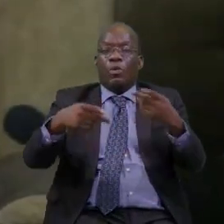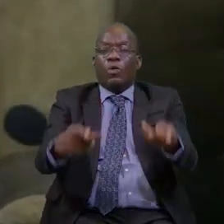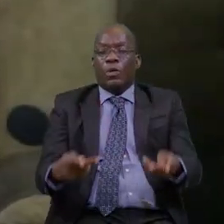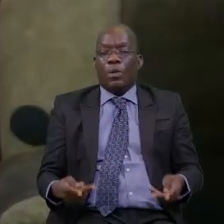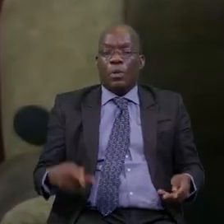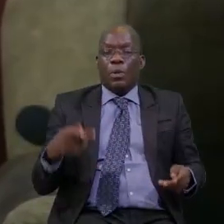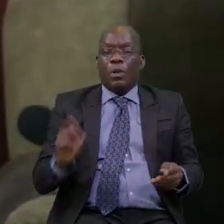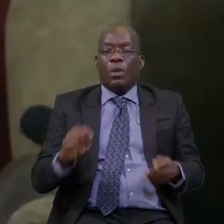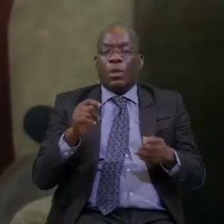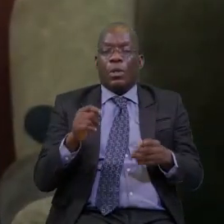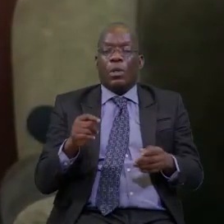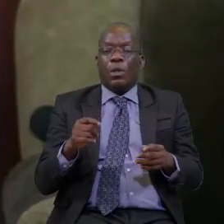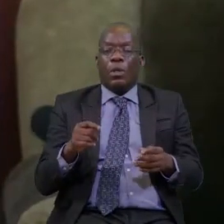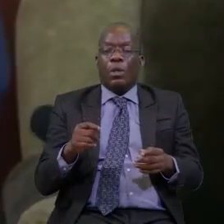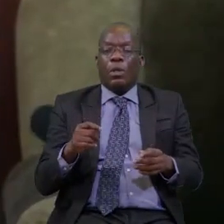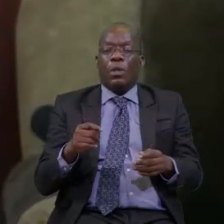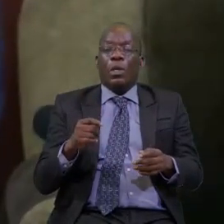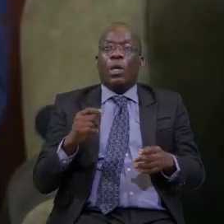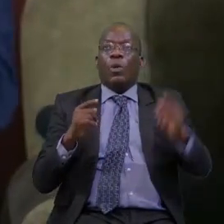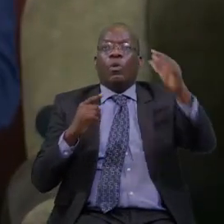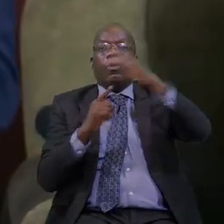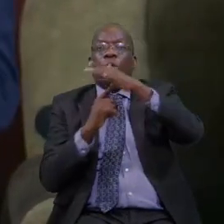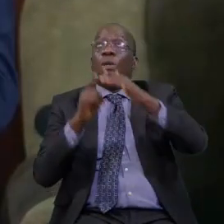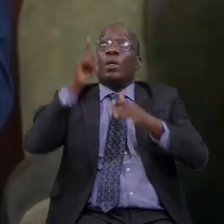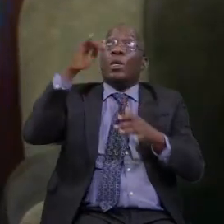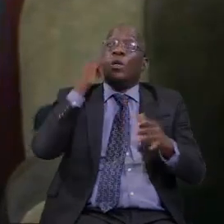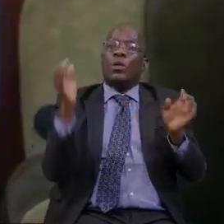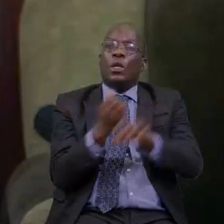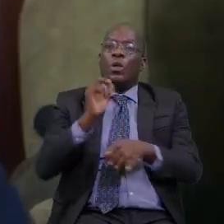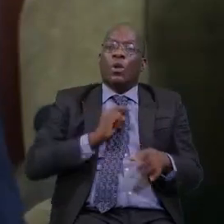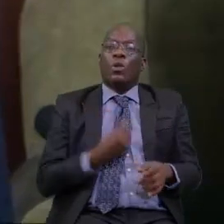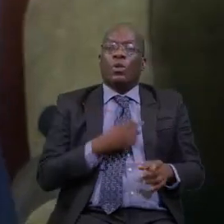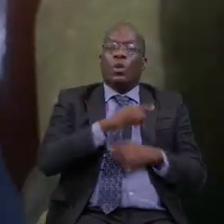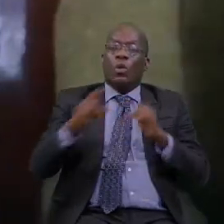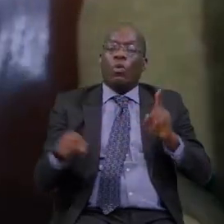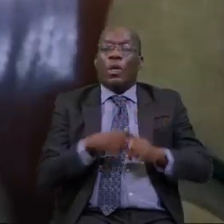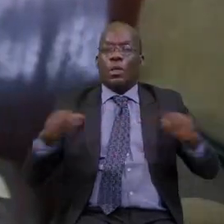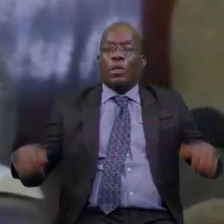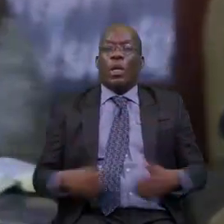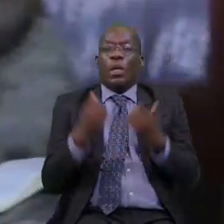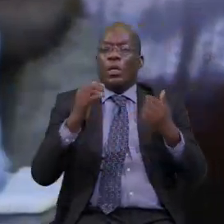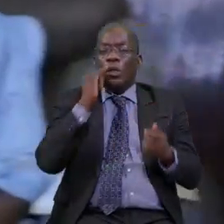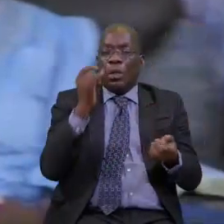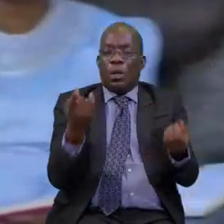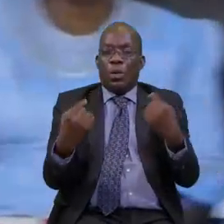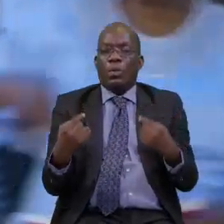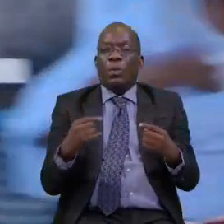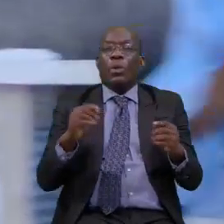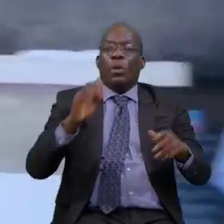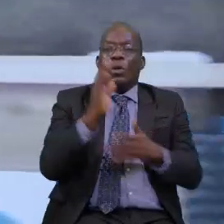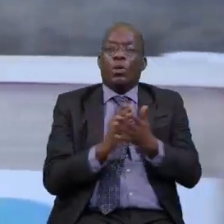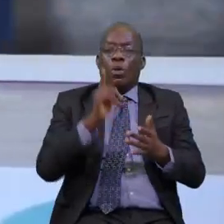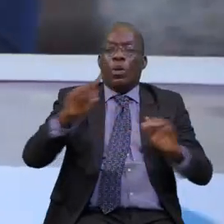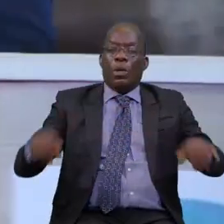peak is taking us to. And so when challenges come, and somebody challenges us,